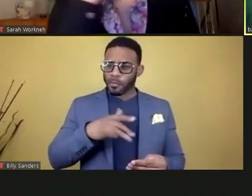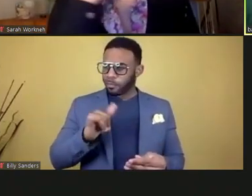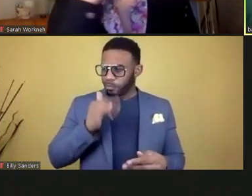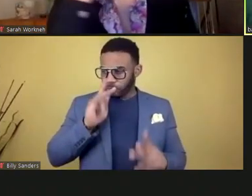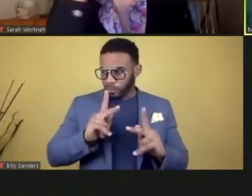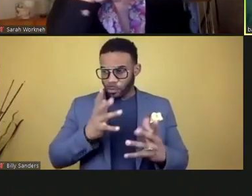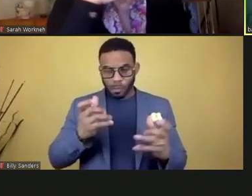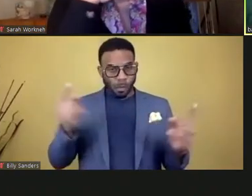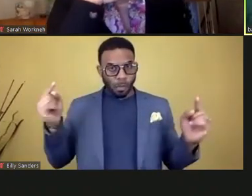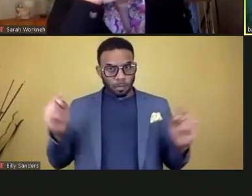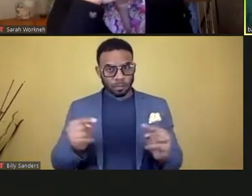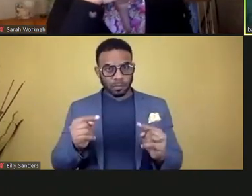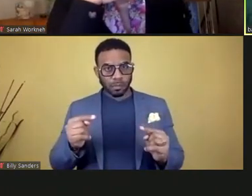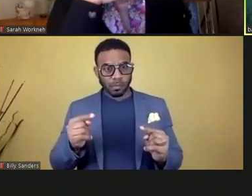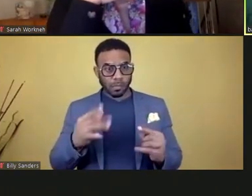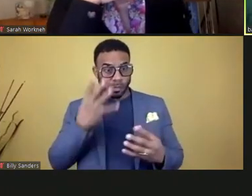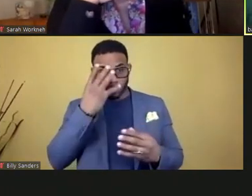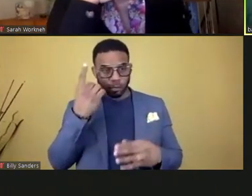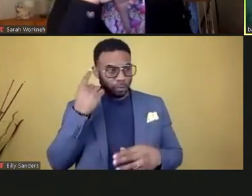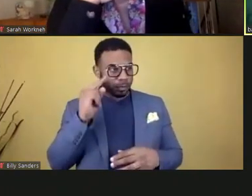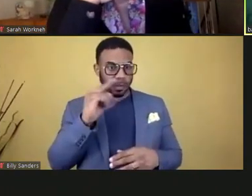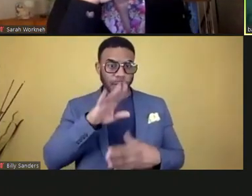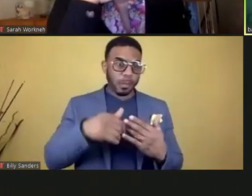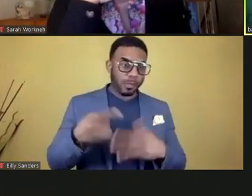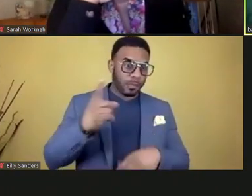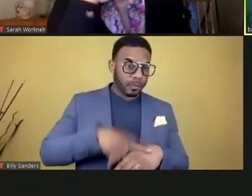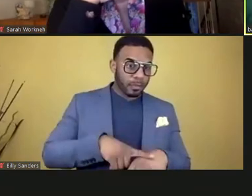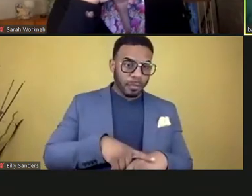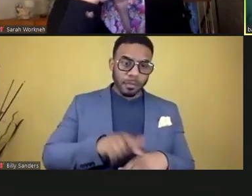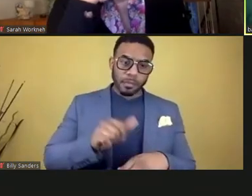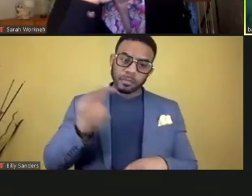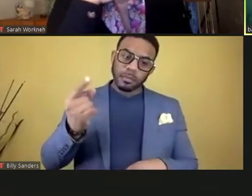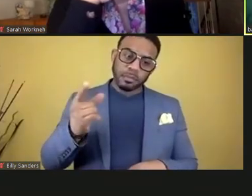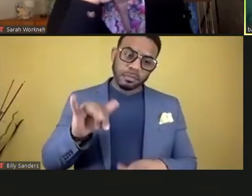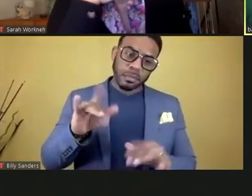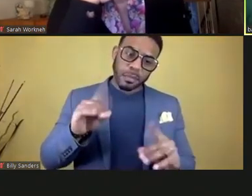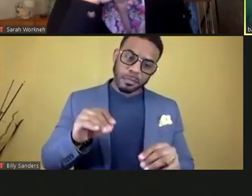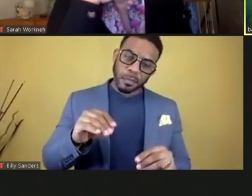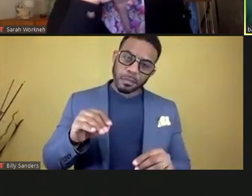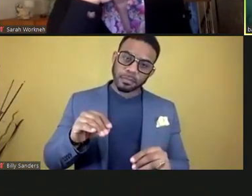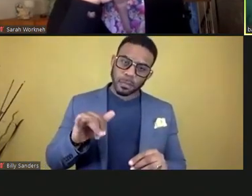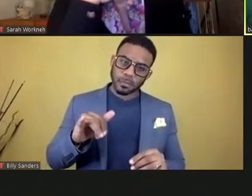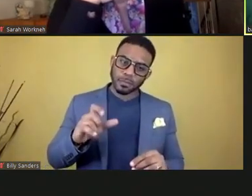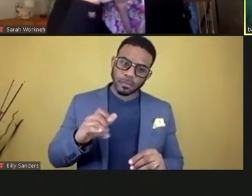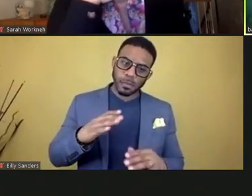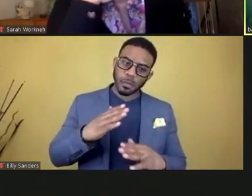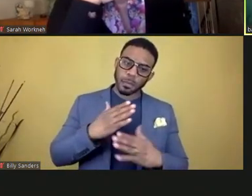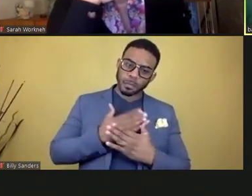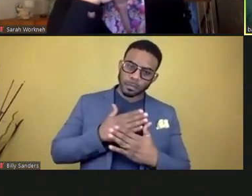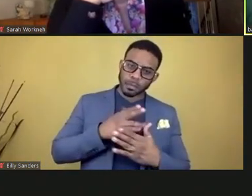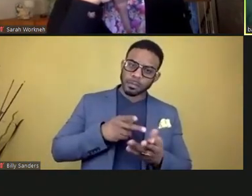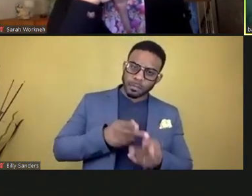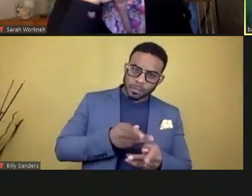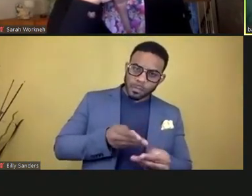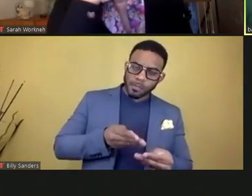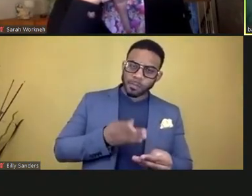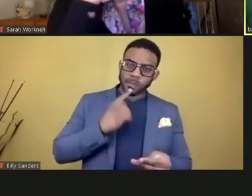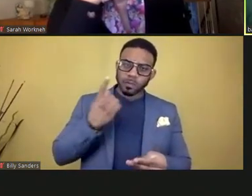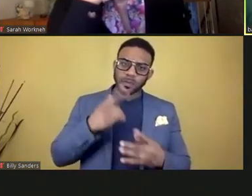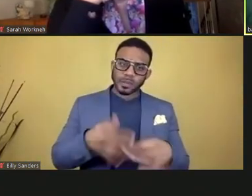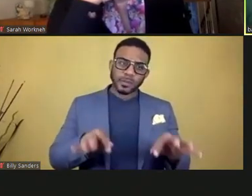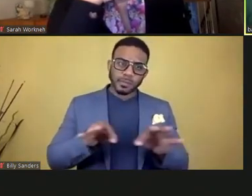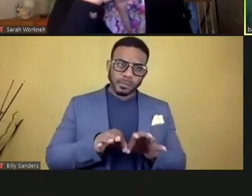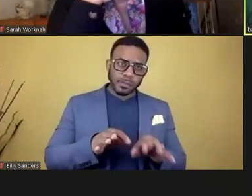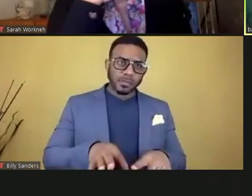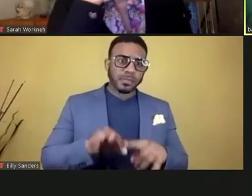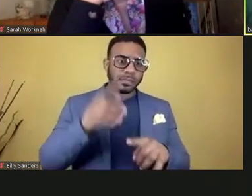to come and sleep for the entire time, that that's something that they can do, that like rest and nourishment is something that is important,